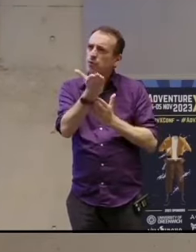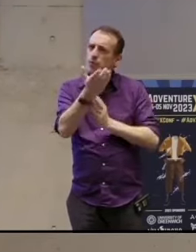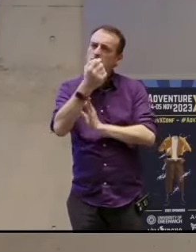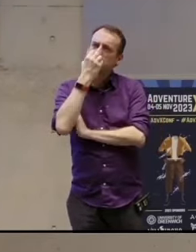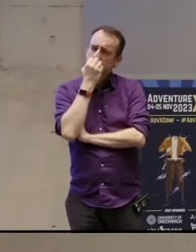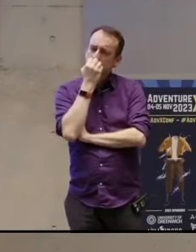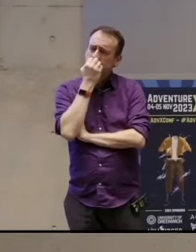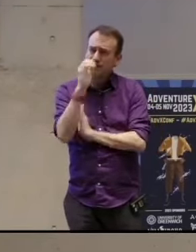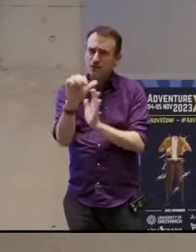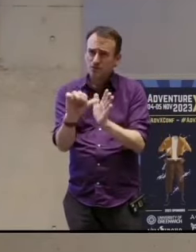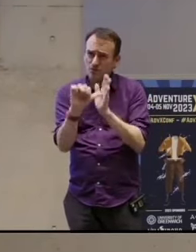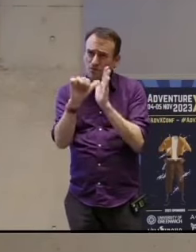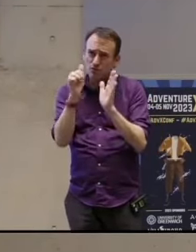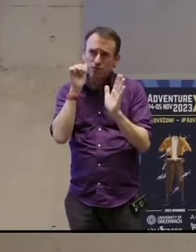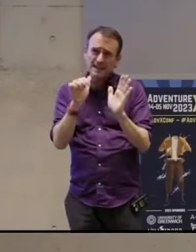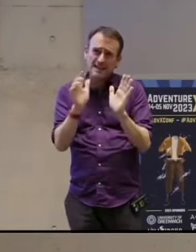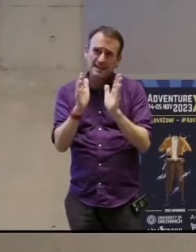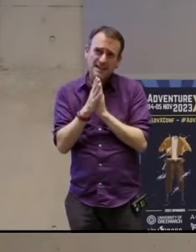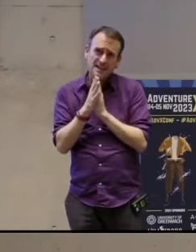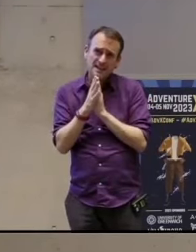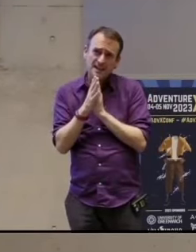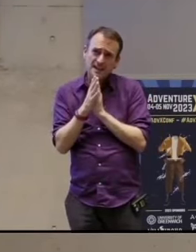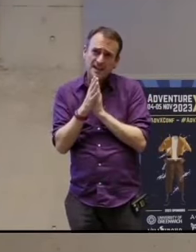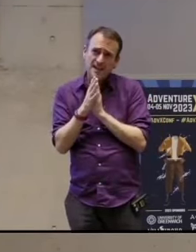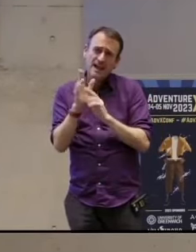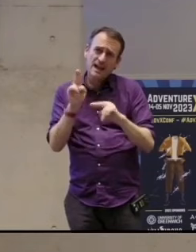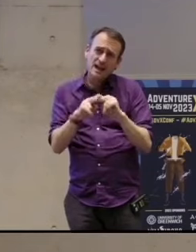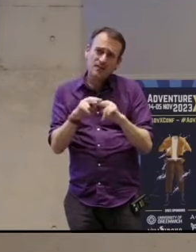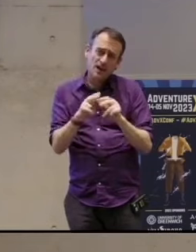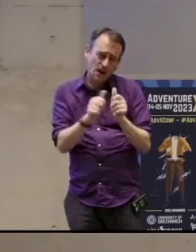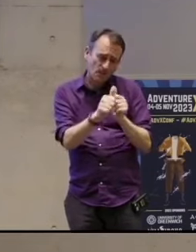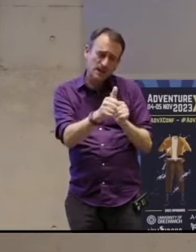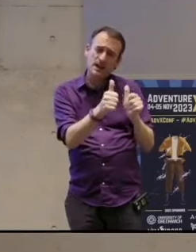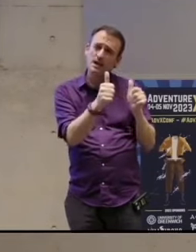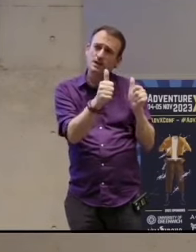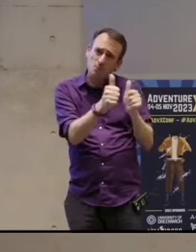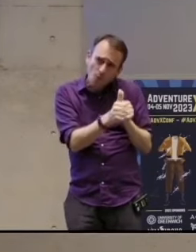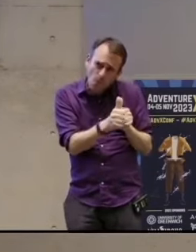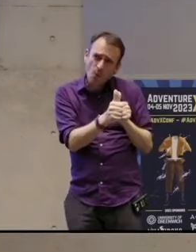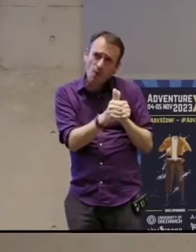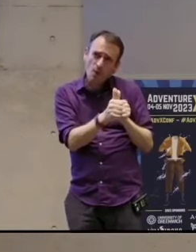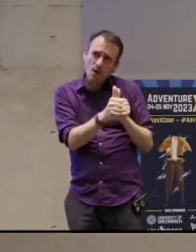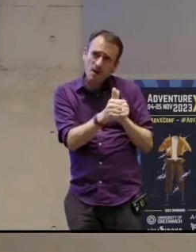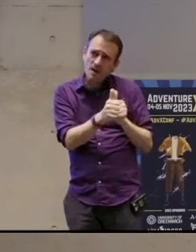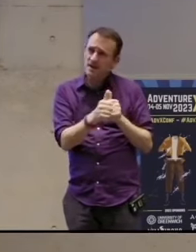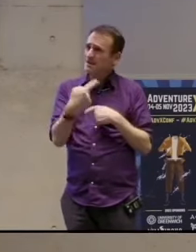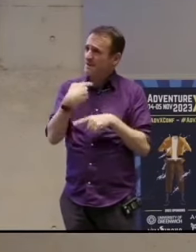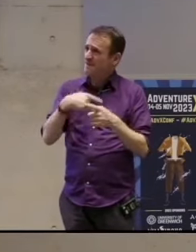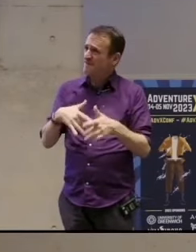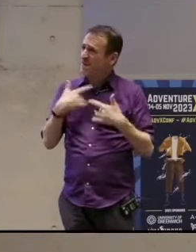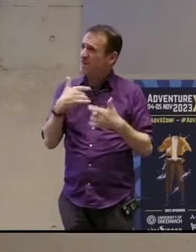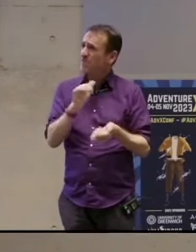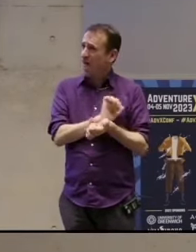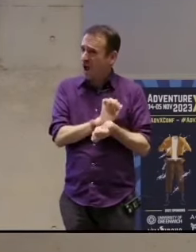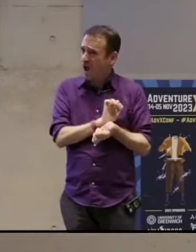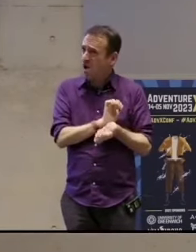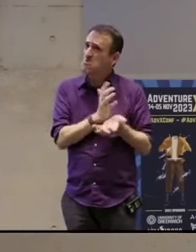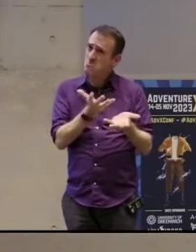It's tricky. If it's a small company, then it's tricky. You're kind of like stuck. If it's a